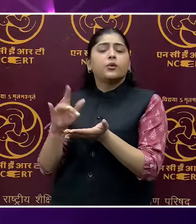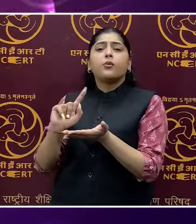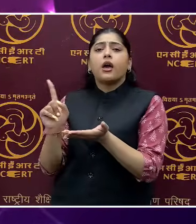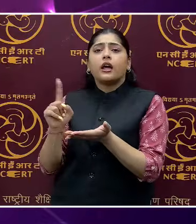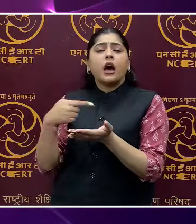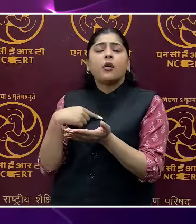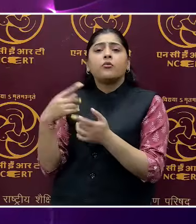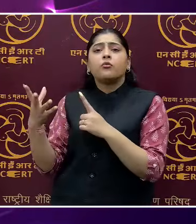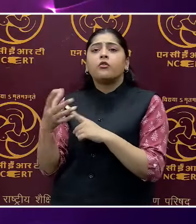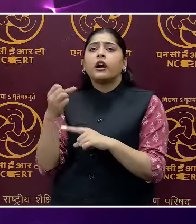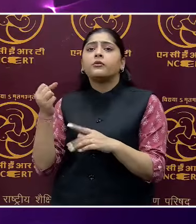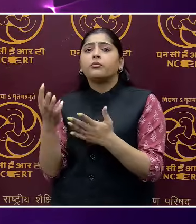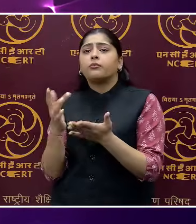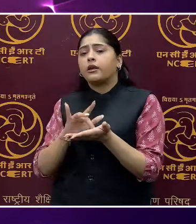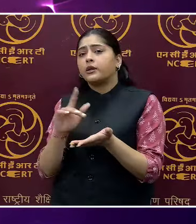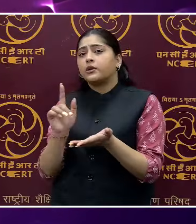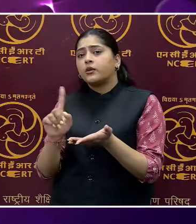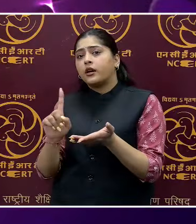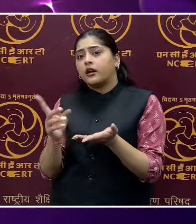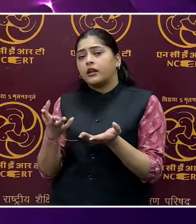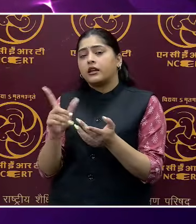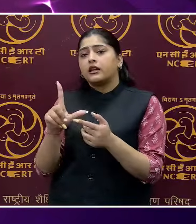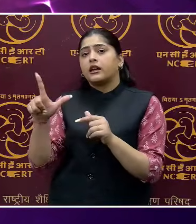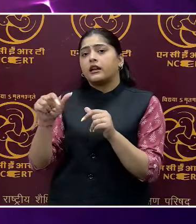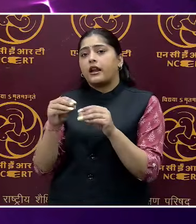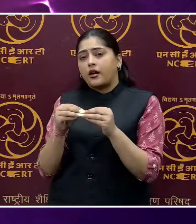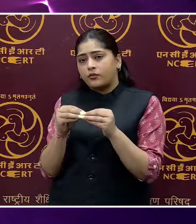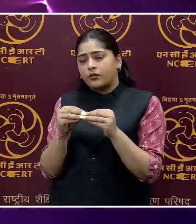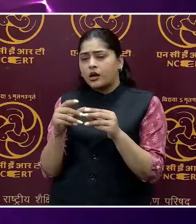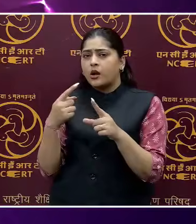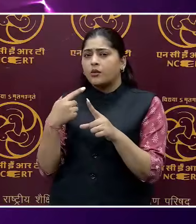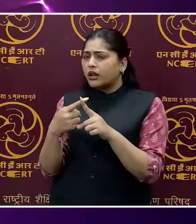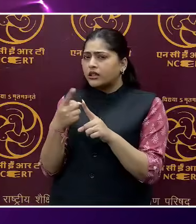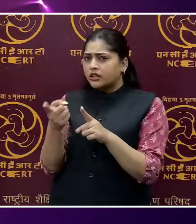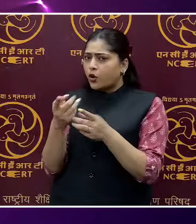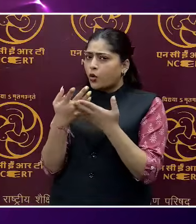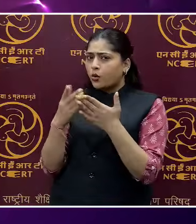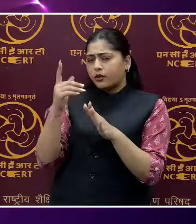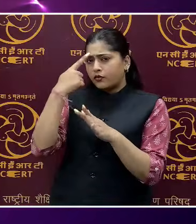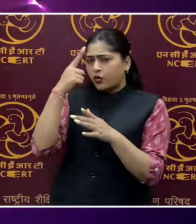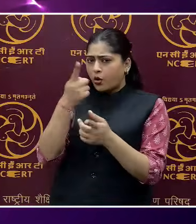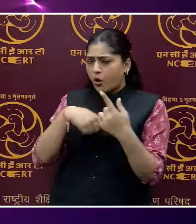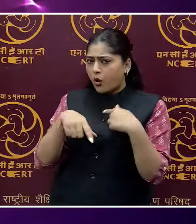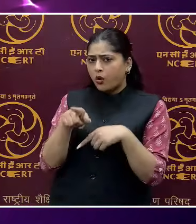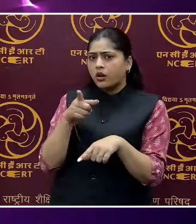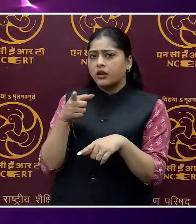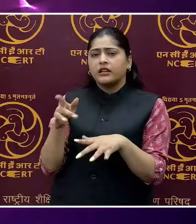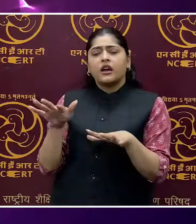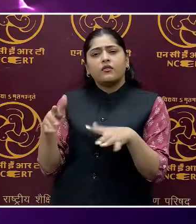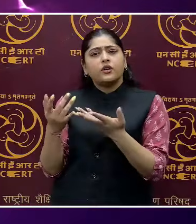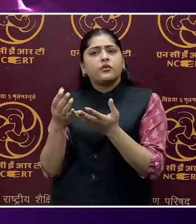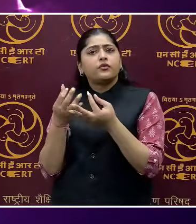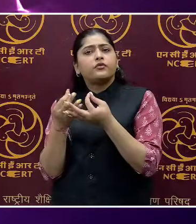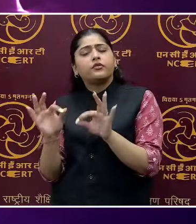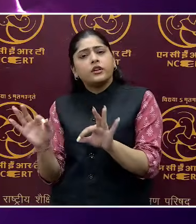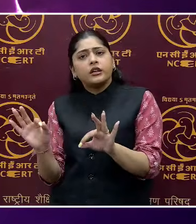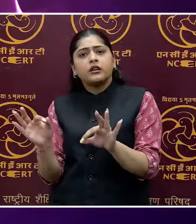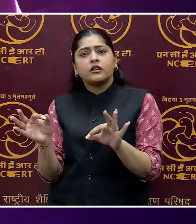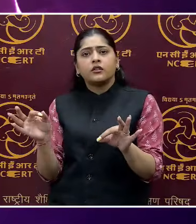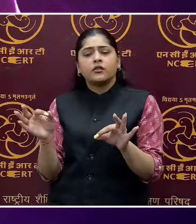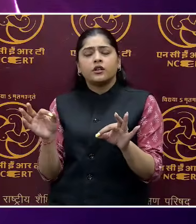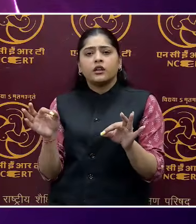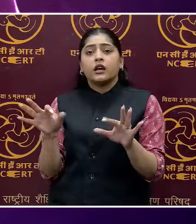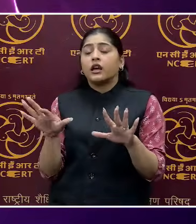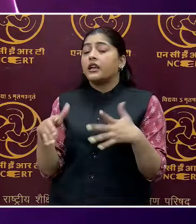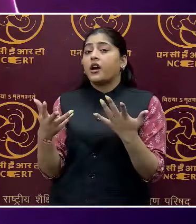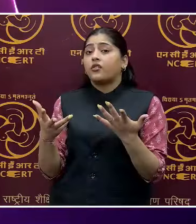virtual labs, and is this open for all, or are they free of cost, or is just some kind of